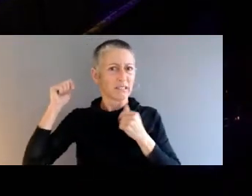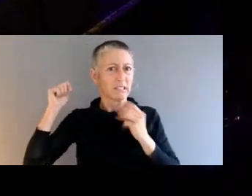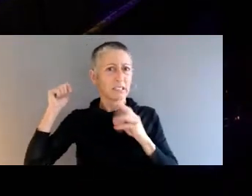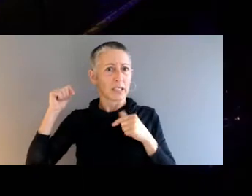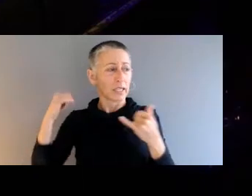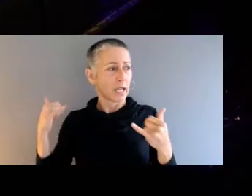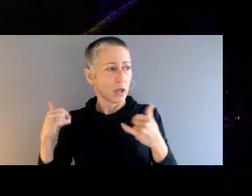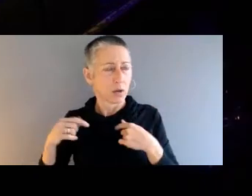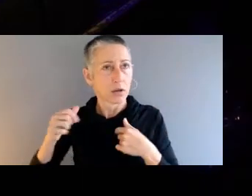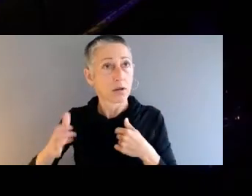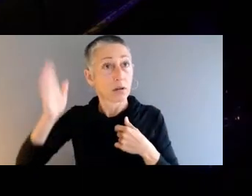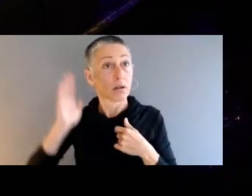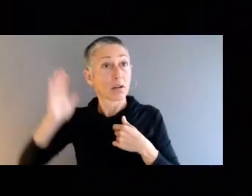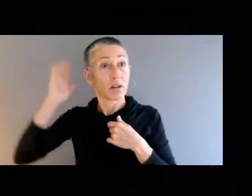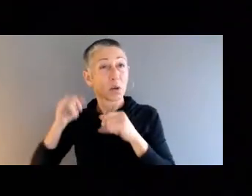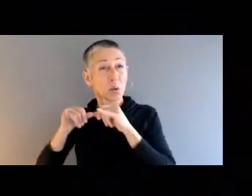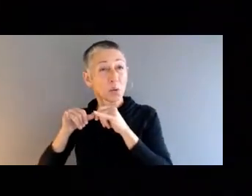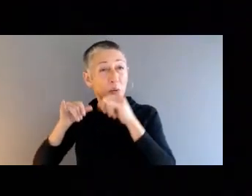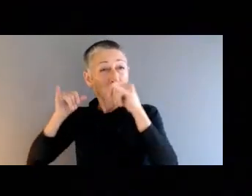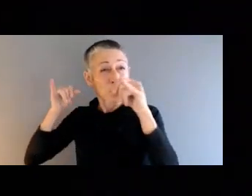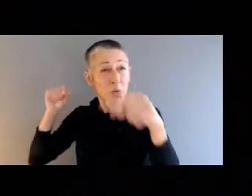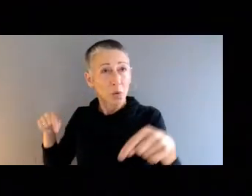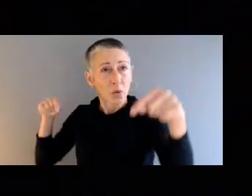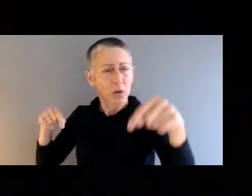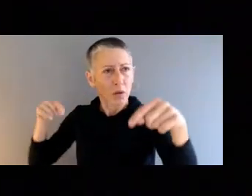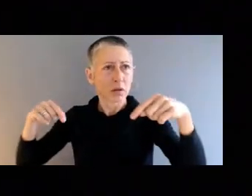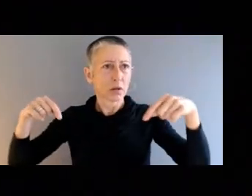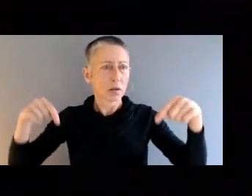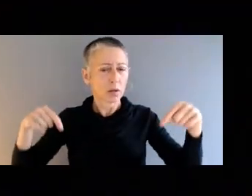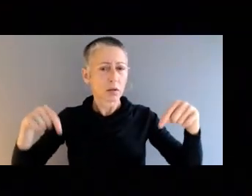and then.